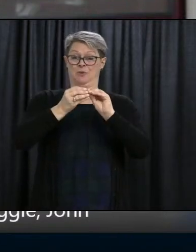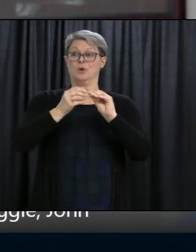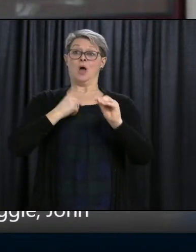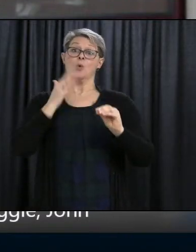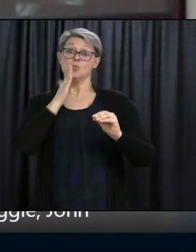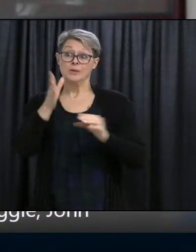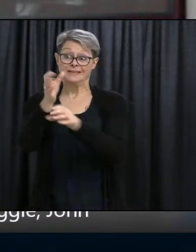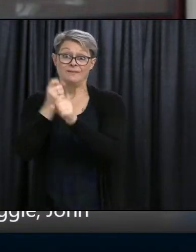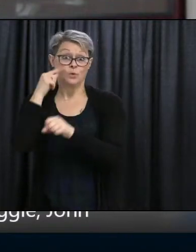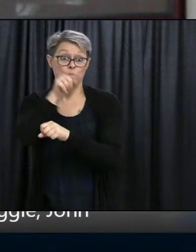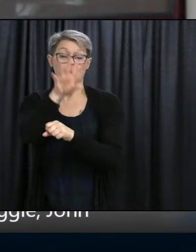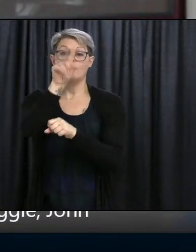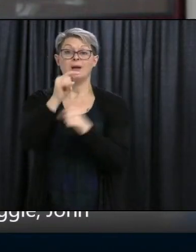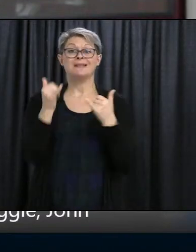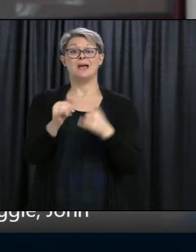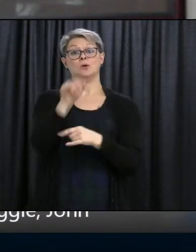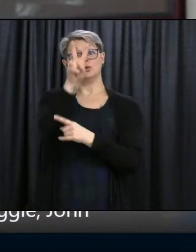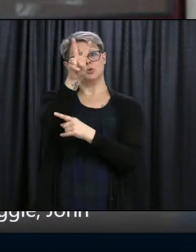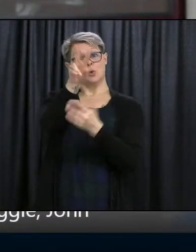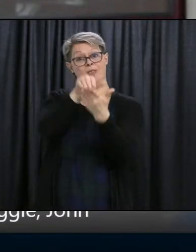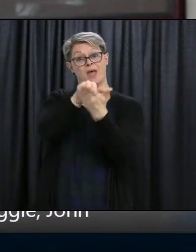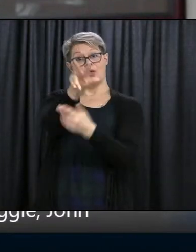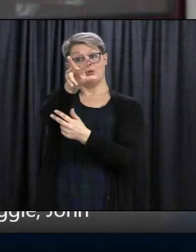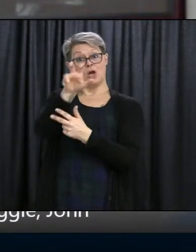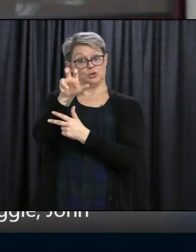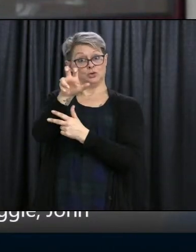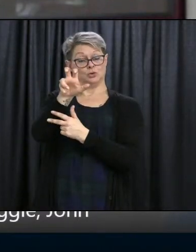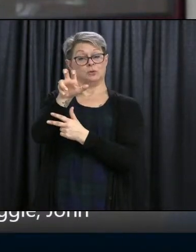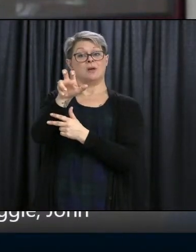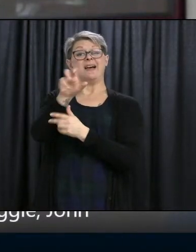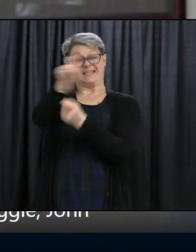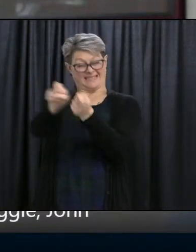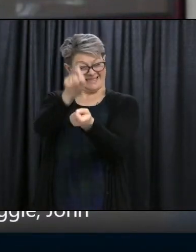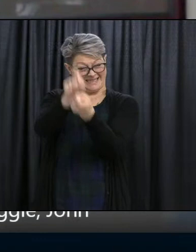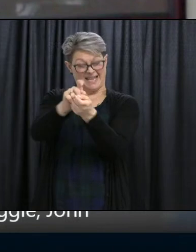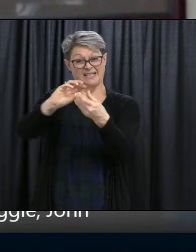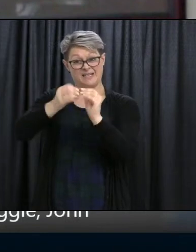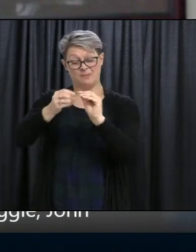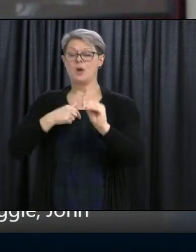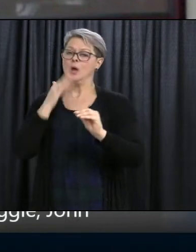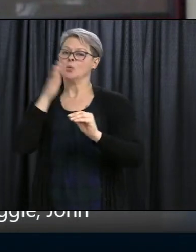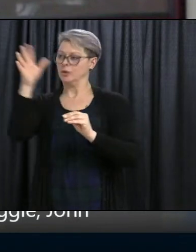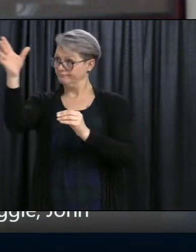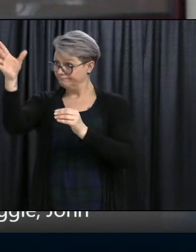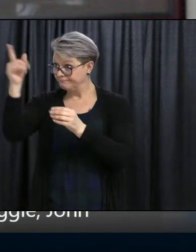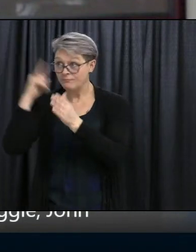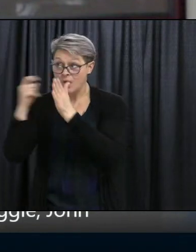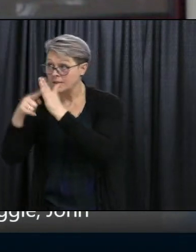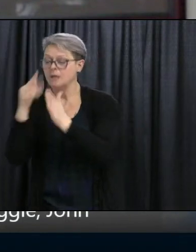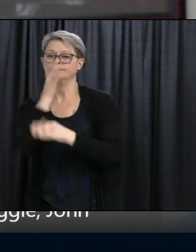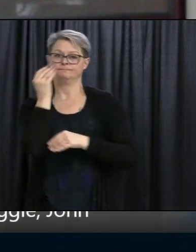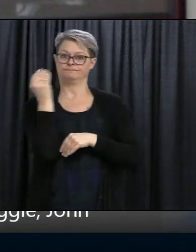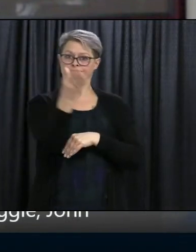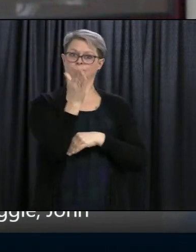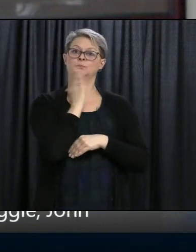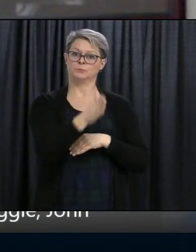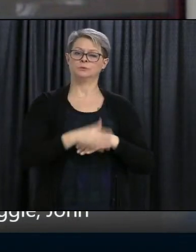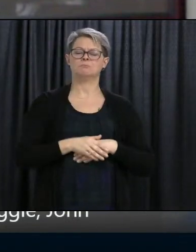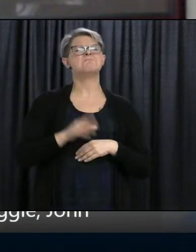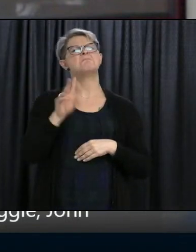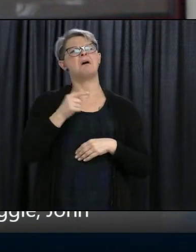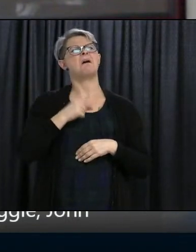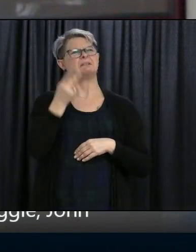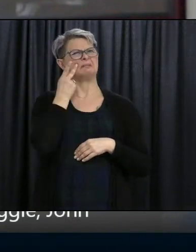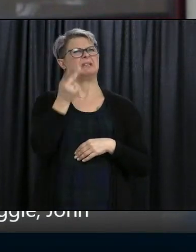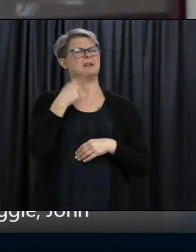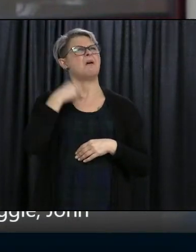it's 2,300, but I can get the accurate one for you. I may misspeak, but that's the last number I vaguely recall seeing this